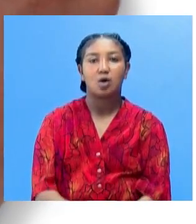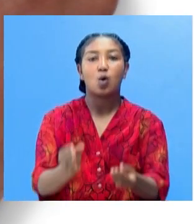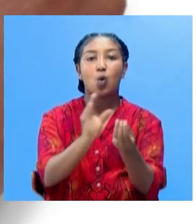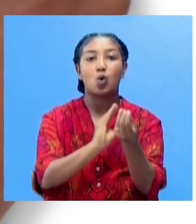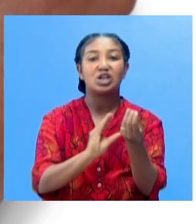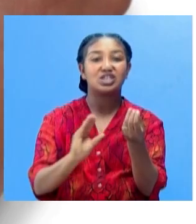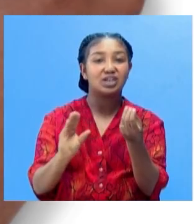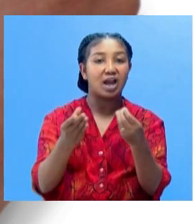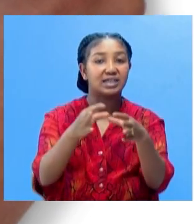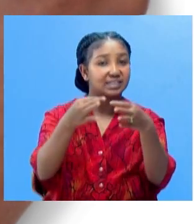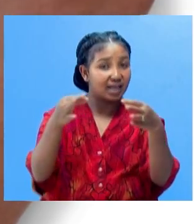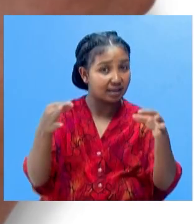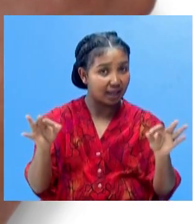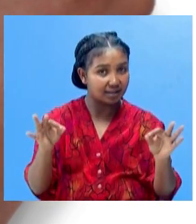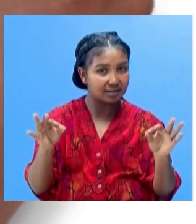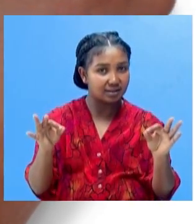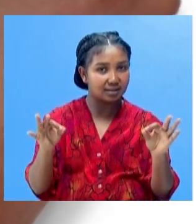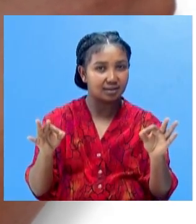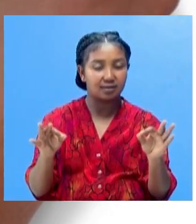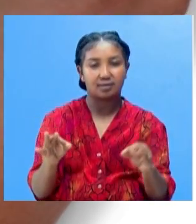conditional sentence